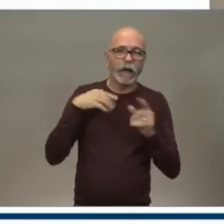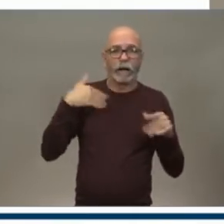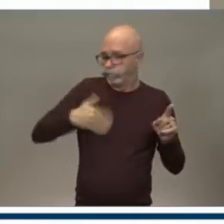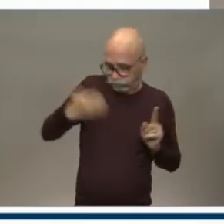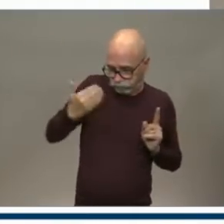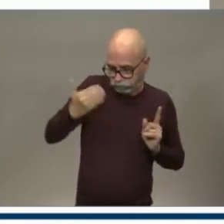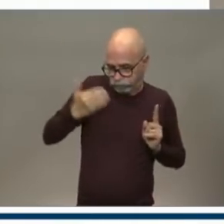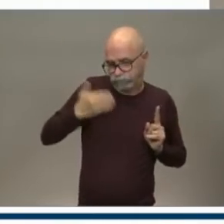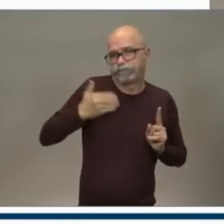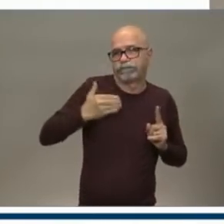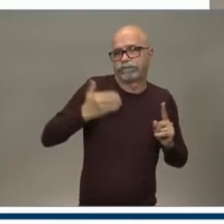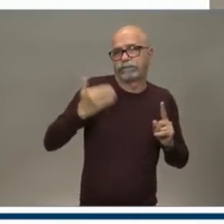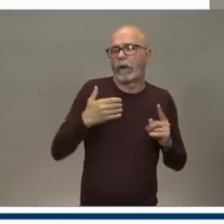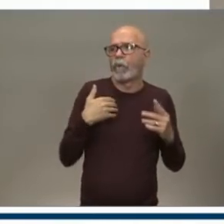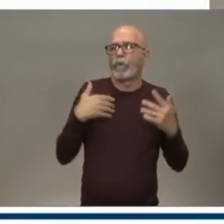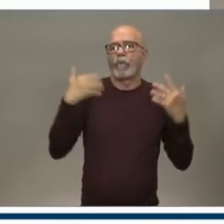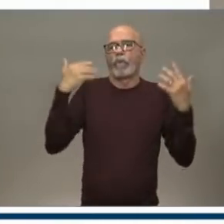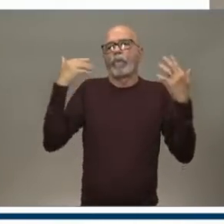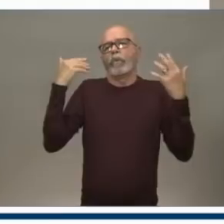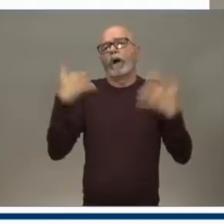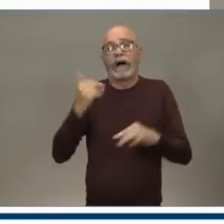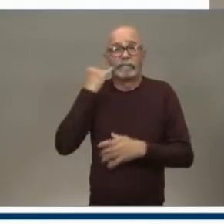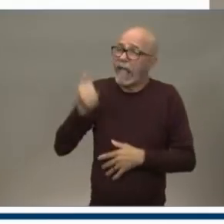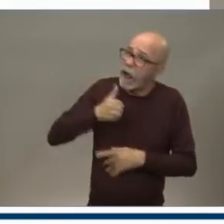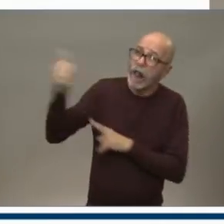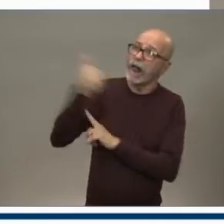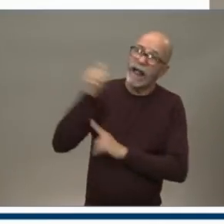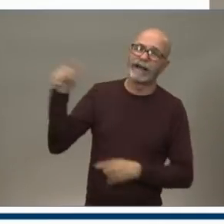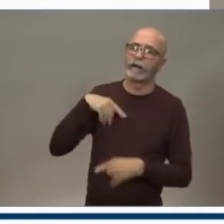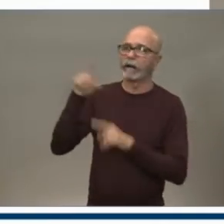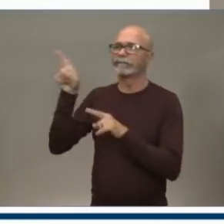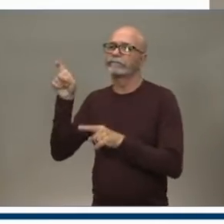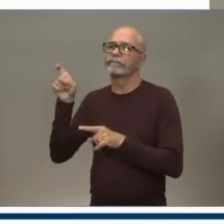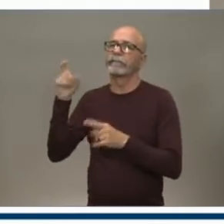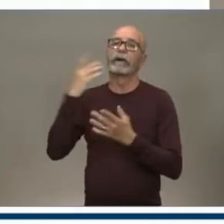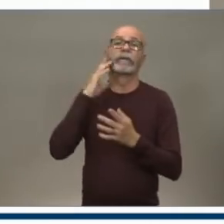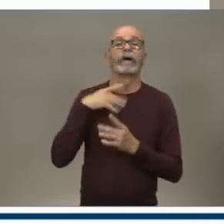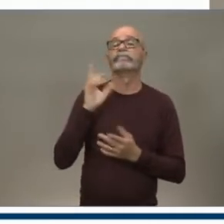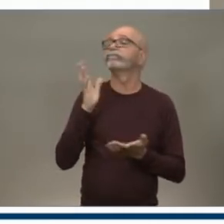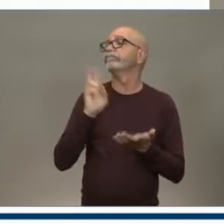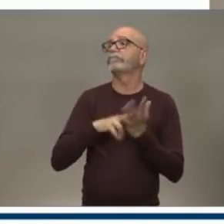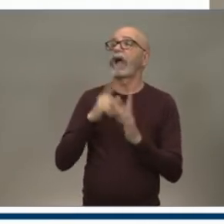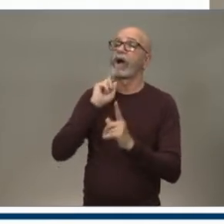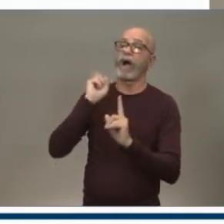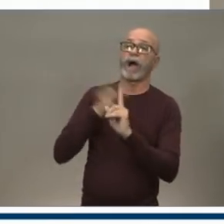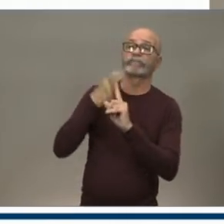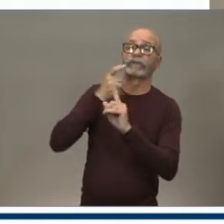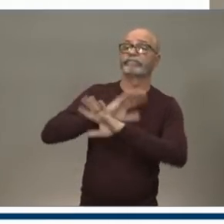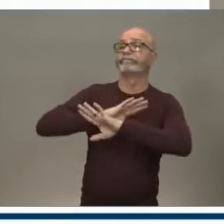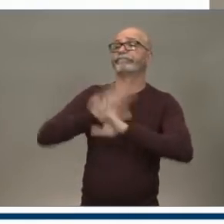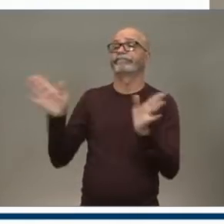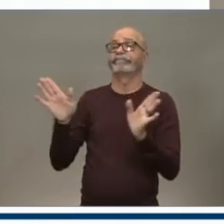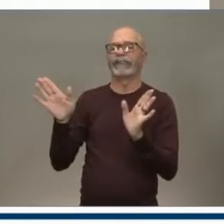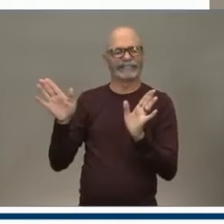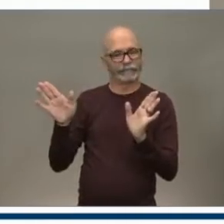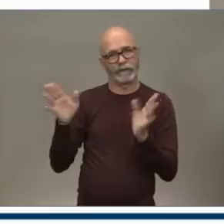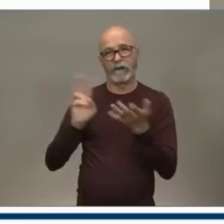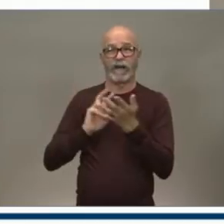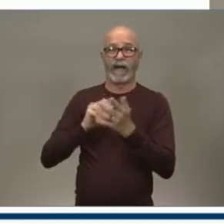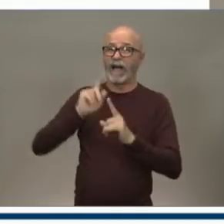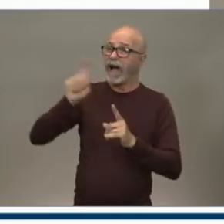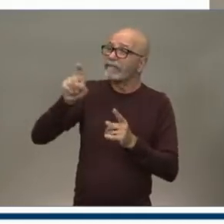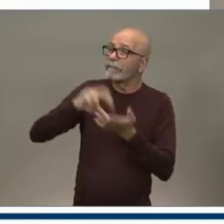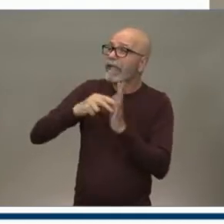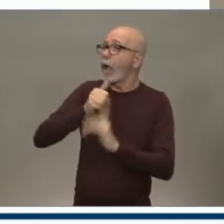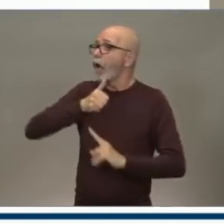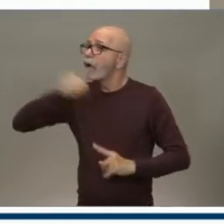cetera. You don't just turn these things around on a dime. So it's an issue that we got